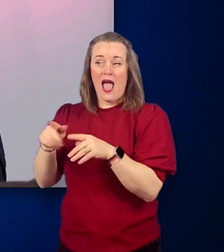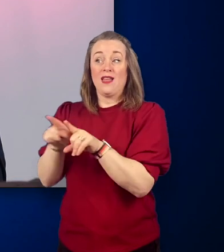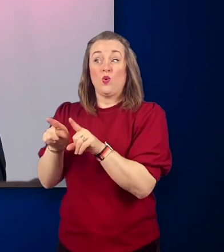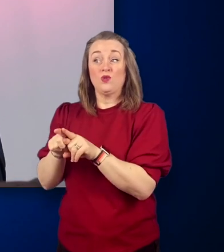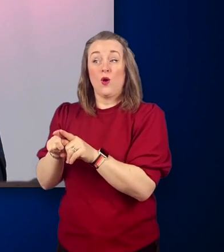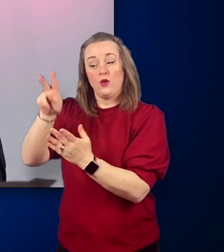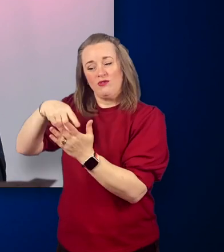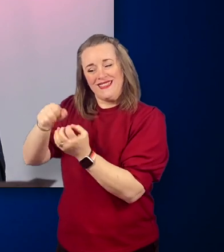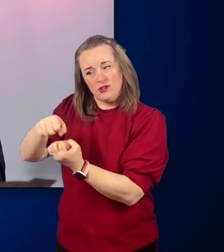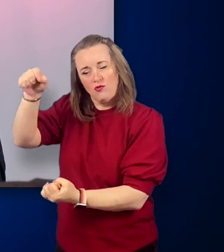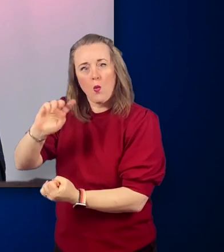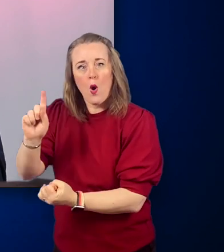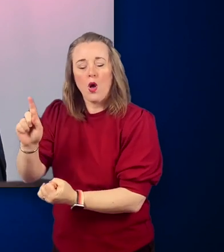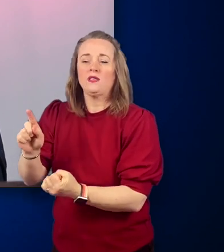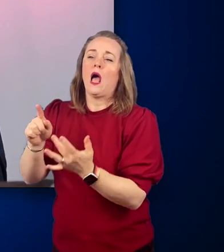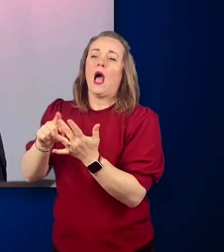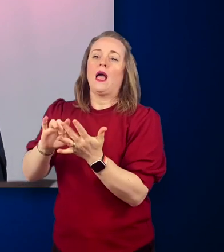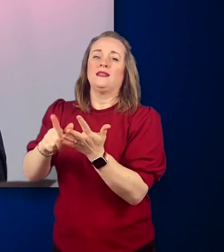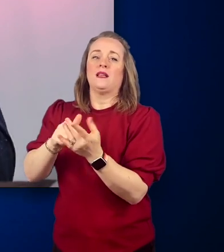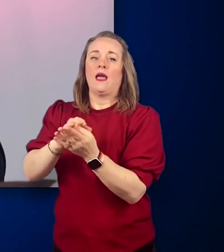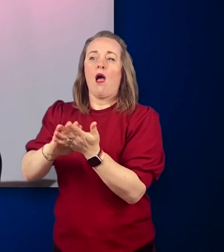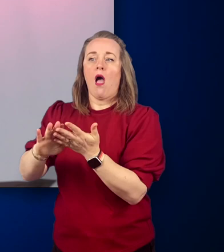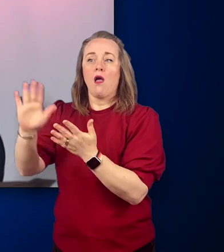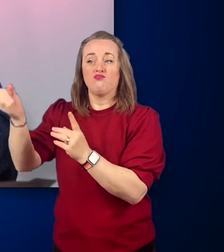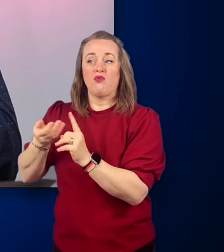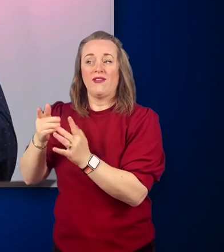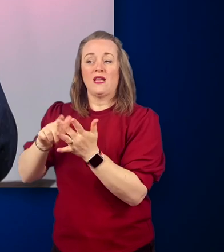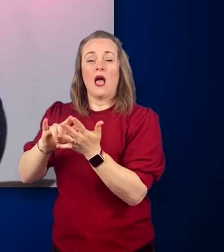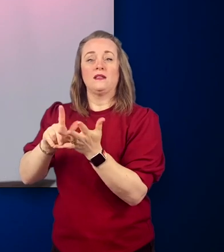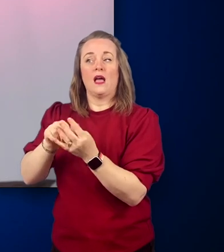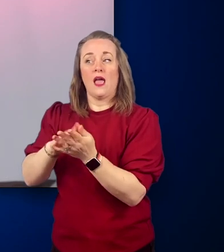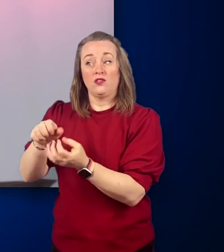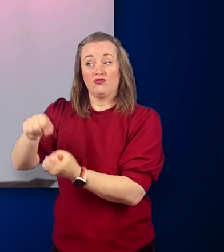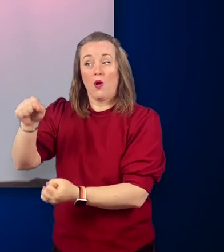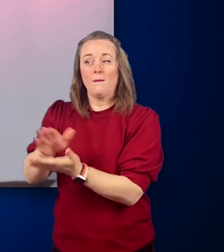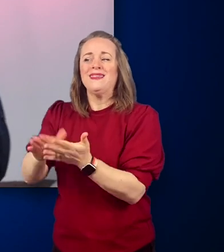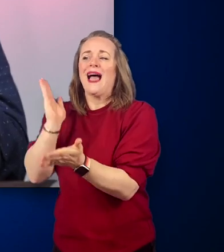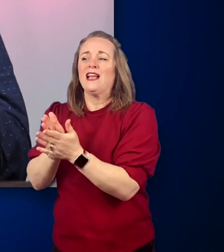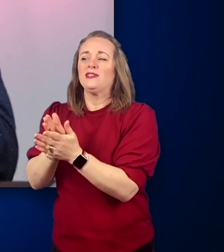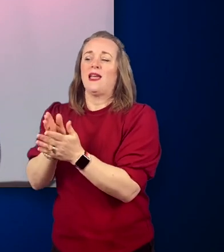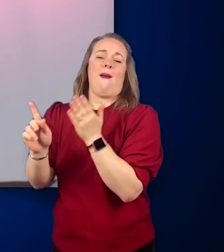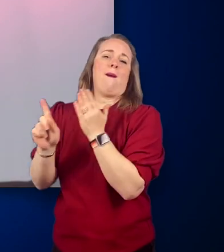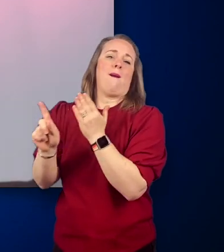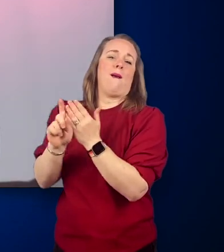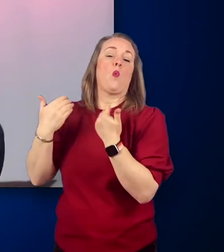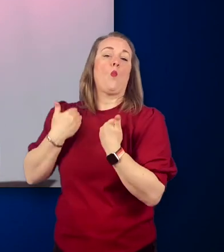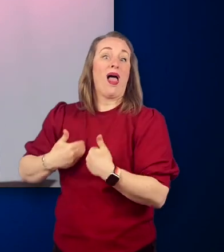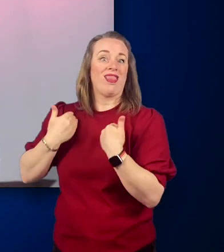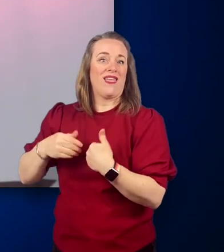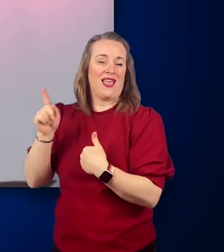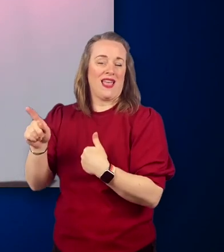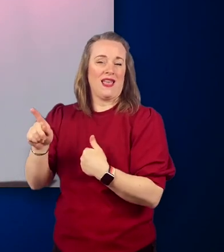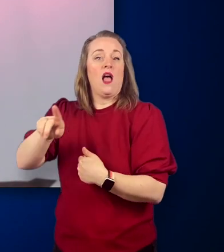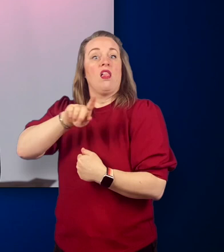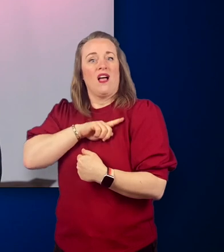money to access that. He was very wealthy, and because of the position he had, that's why he was a eunuch.